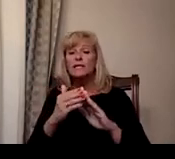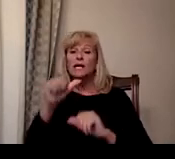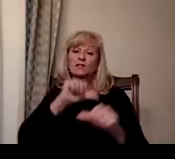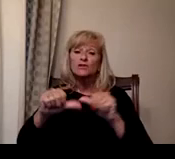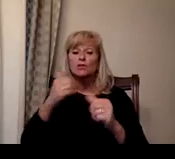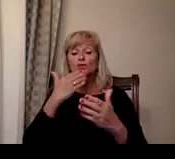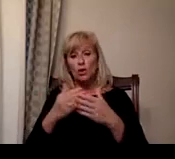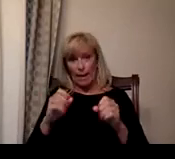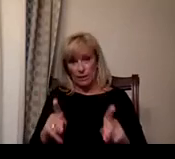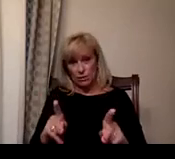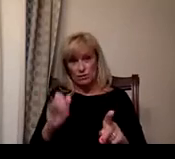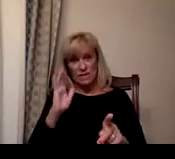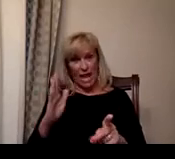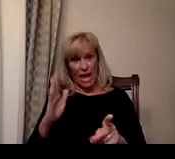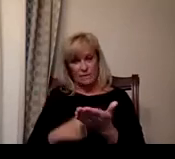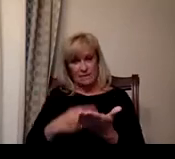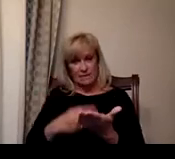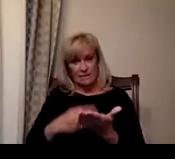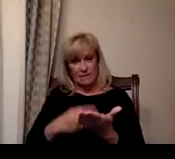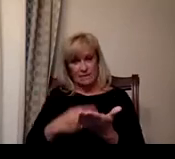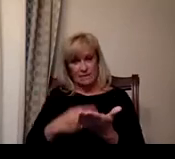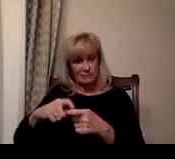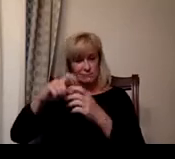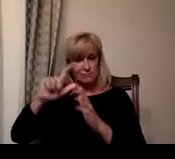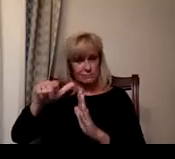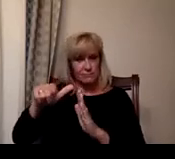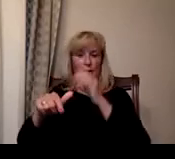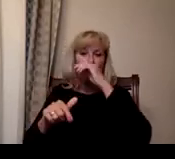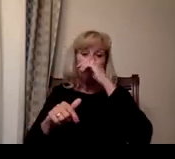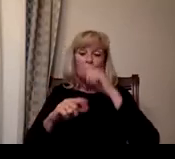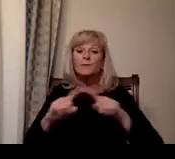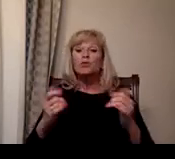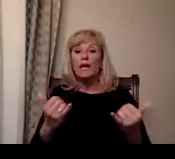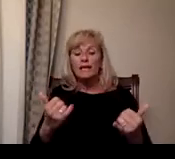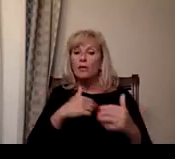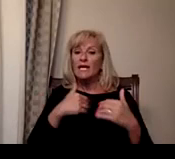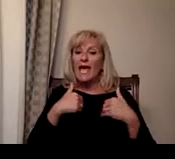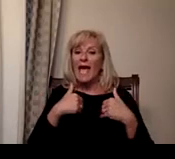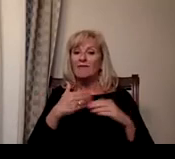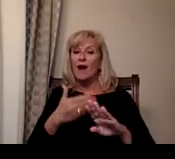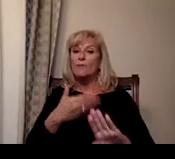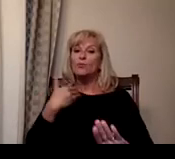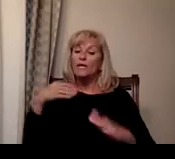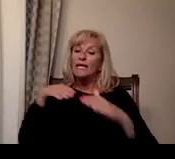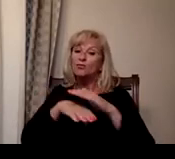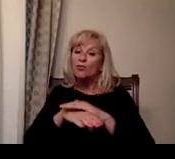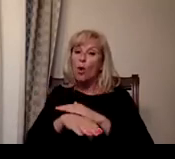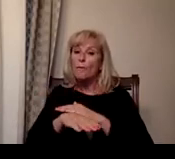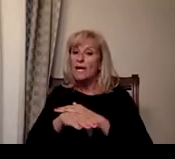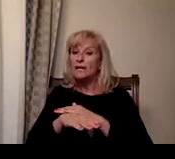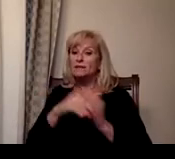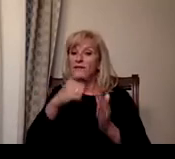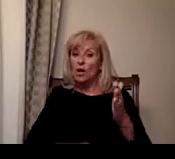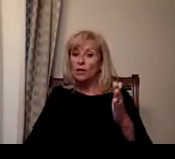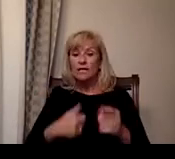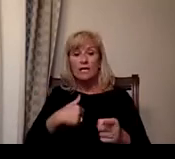opportunities. I'll get into the money in a second. But right now, we have a pre-enrollment special because I mentioned that we are